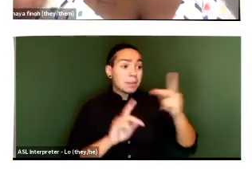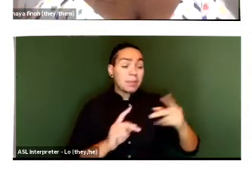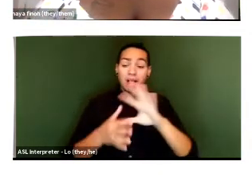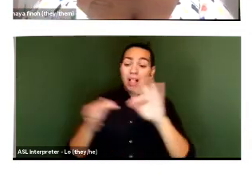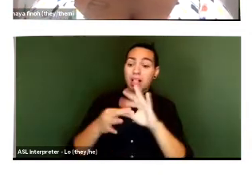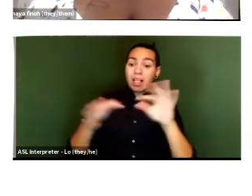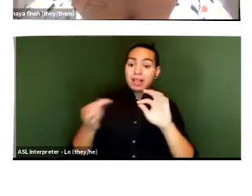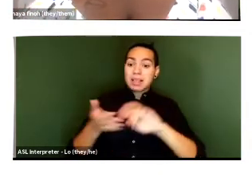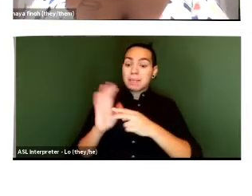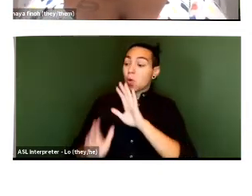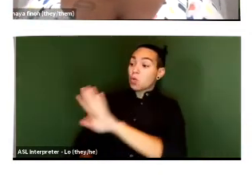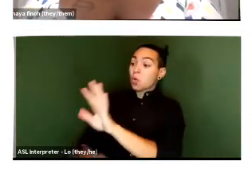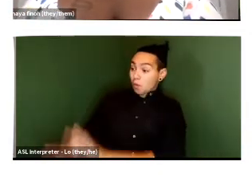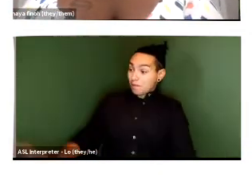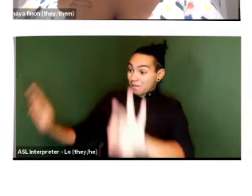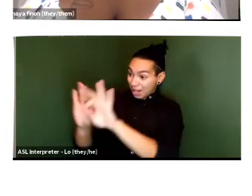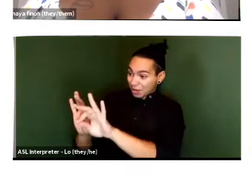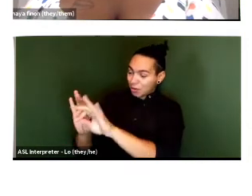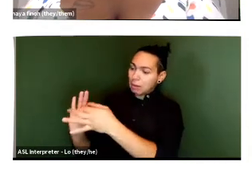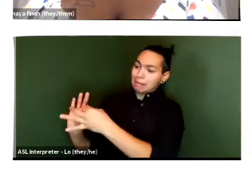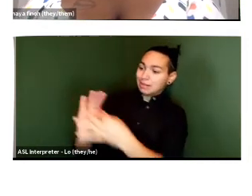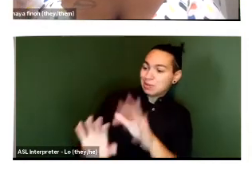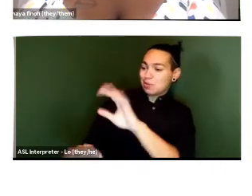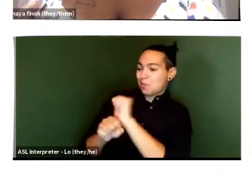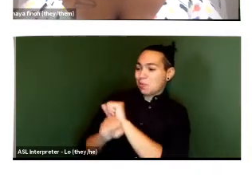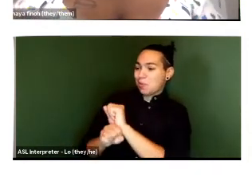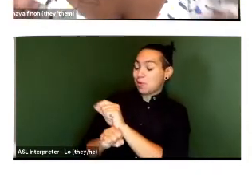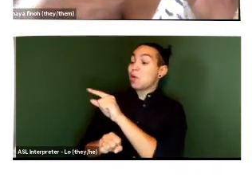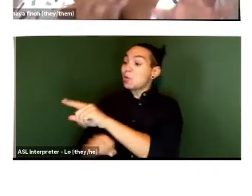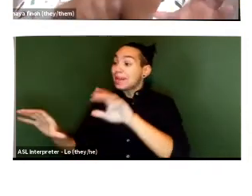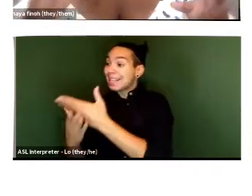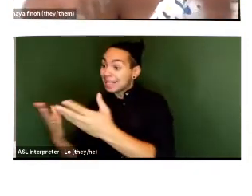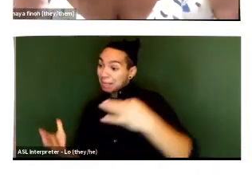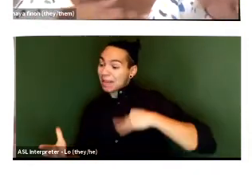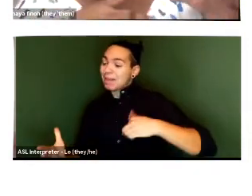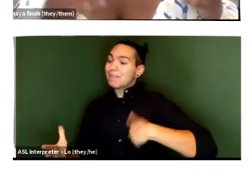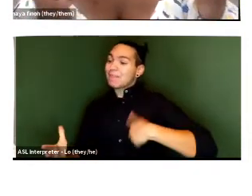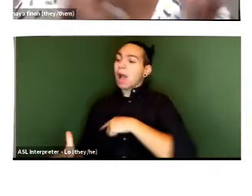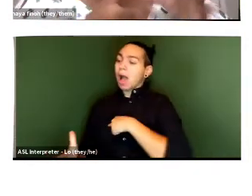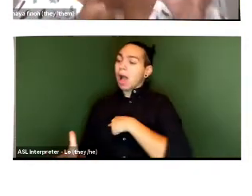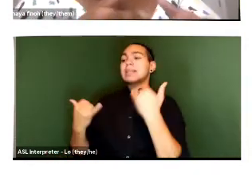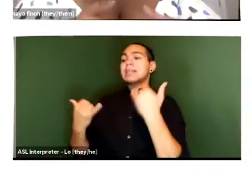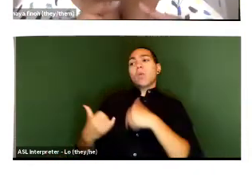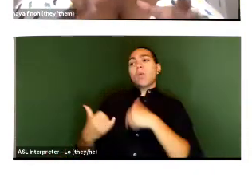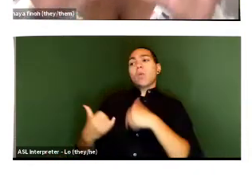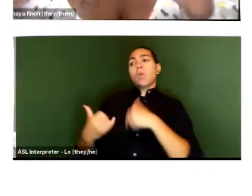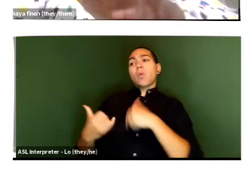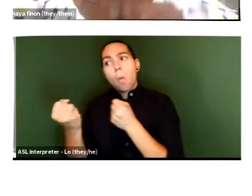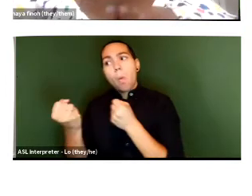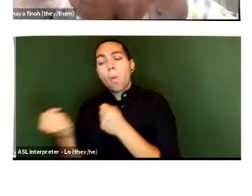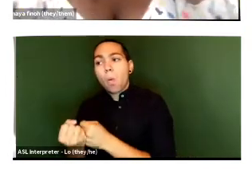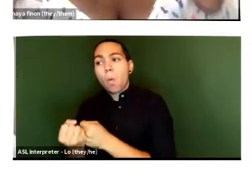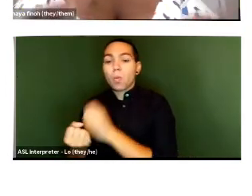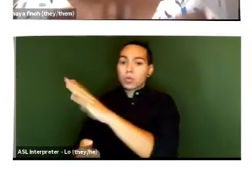of Black life with our labor, Black people only being, they imply that the value of Black life with